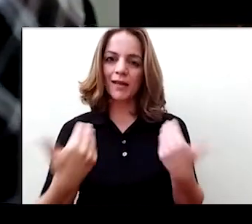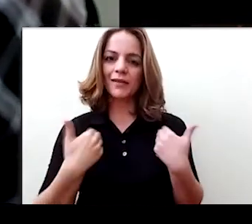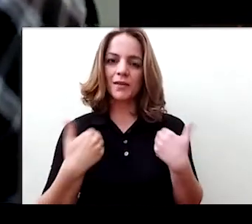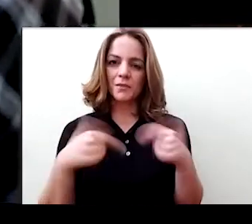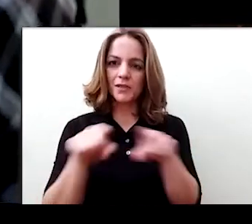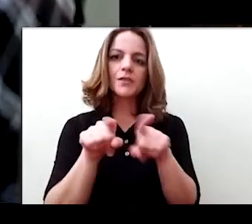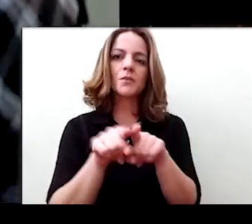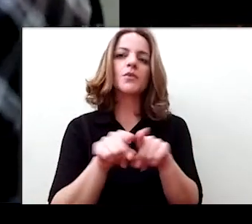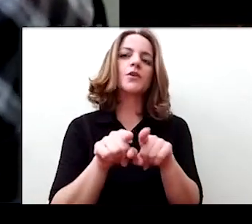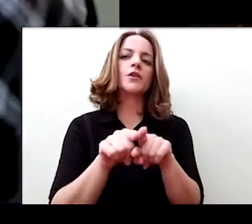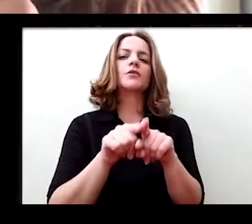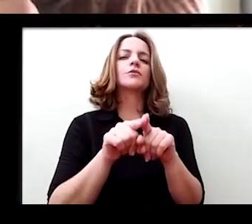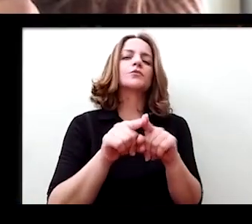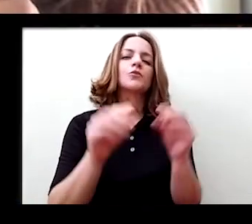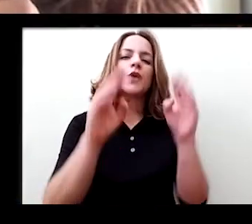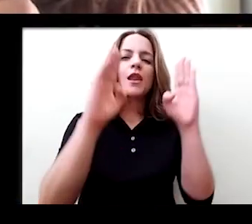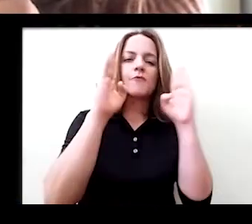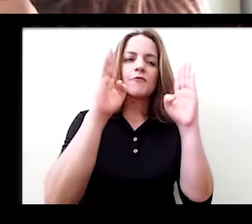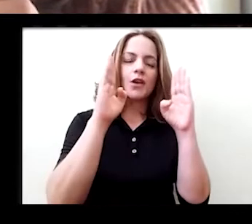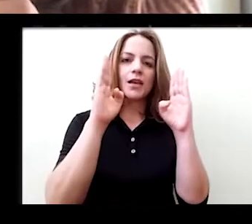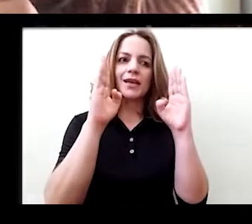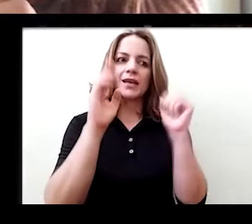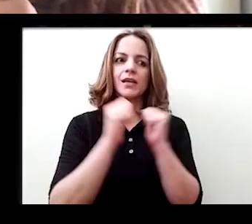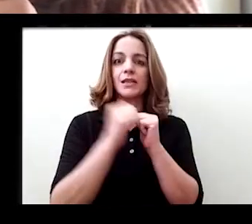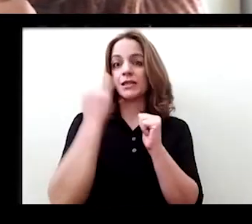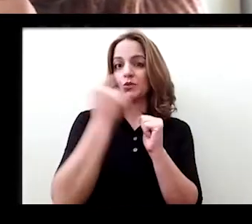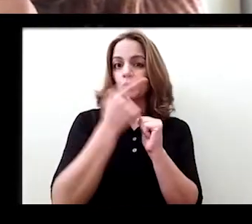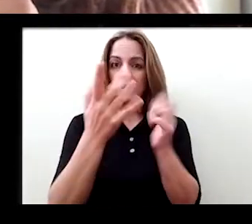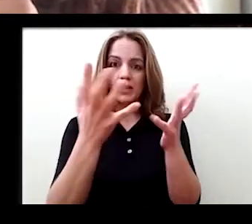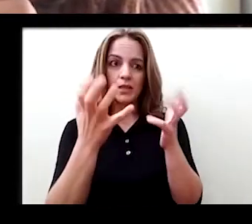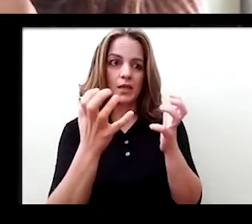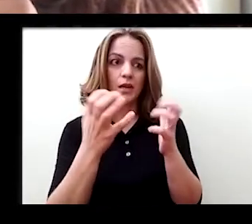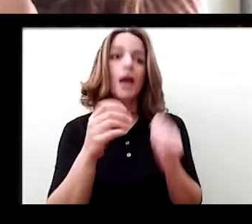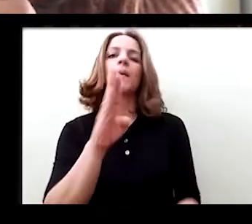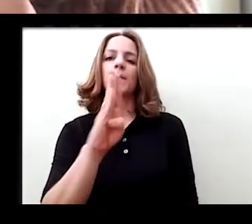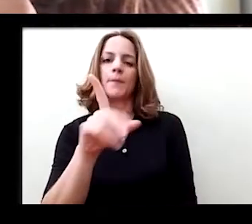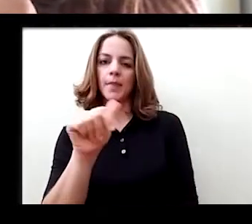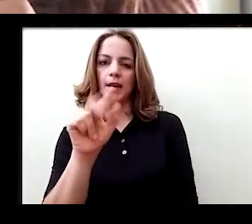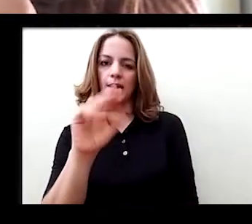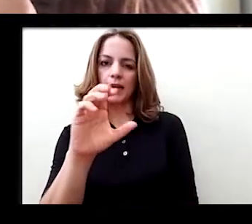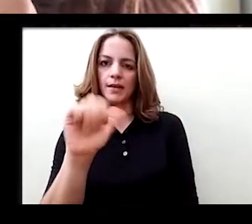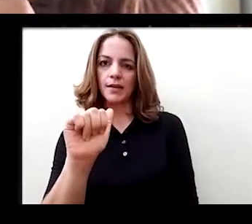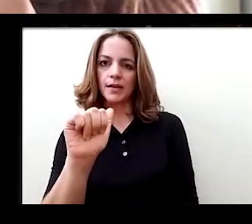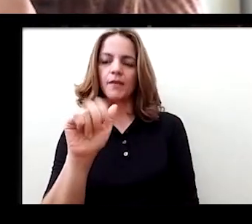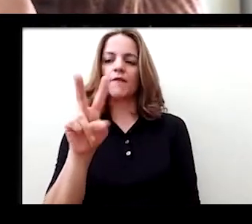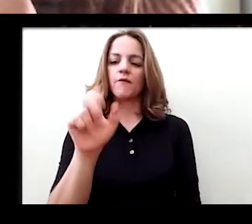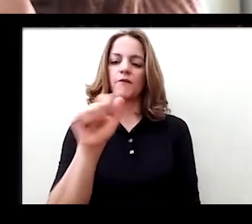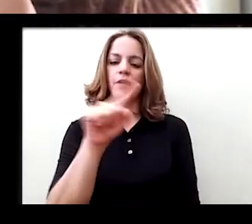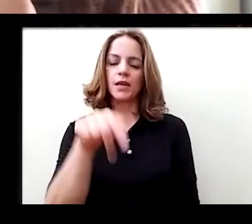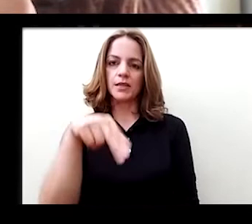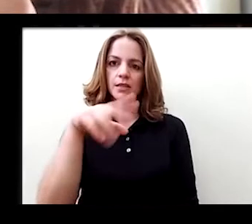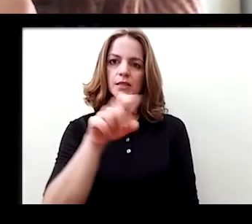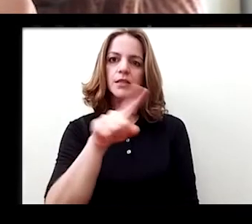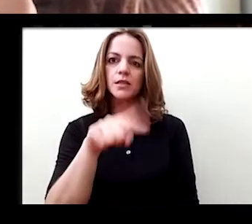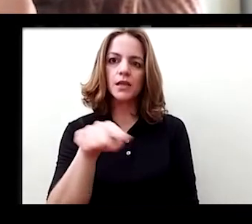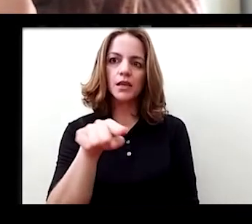answer. We have Blanca Vasquez said, can you allow Realidades organizers present to identify themselves or call them out? I'd like to